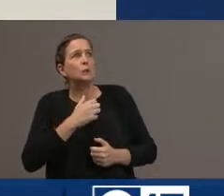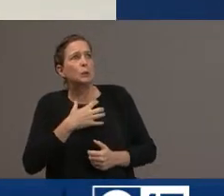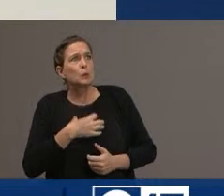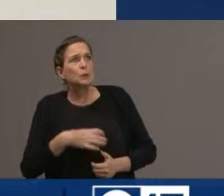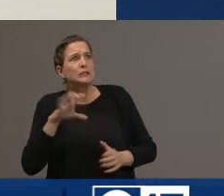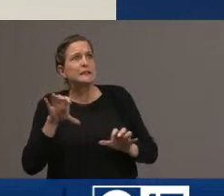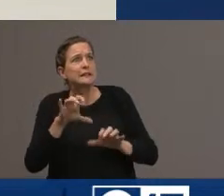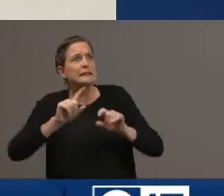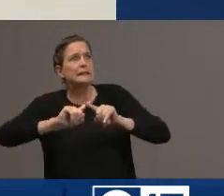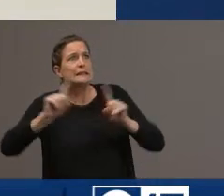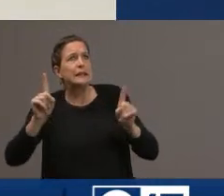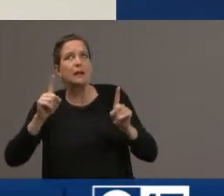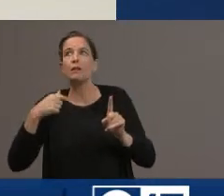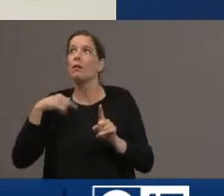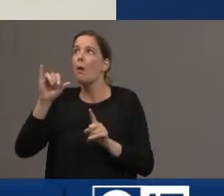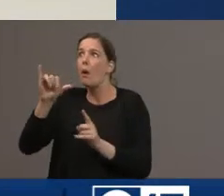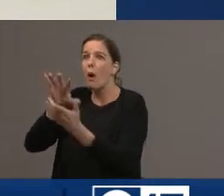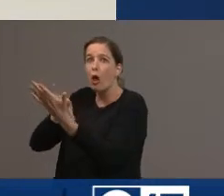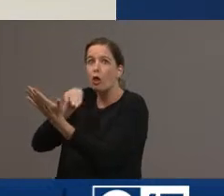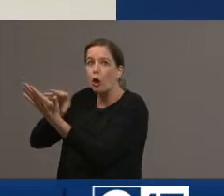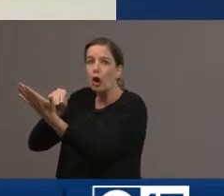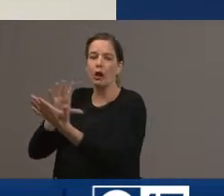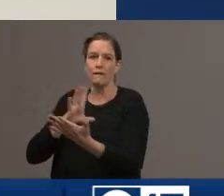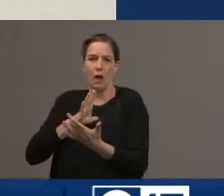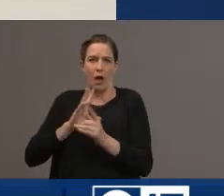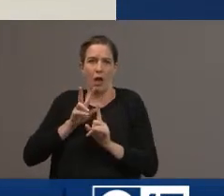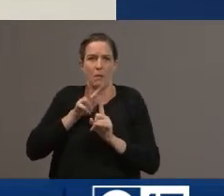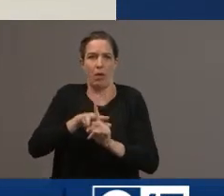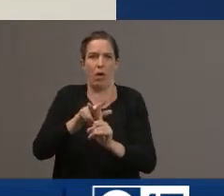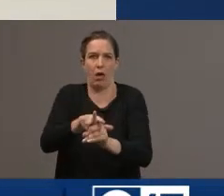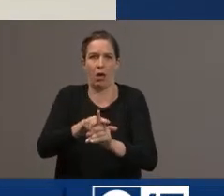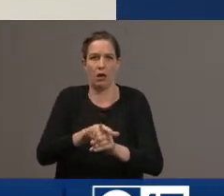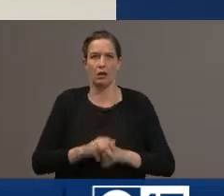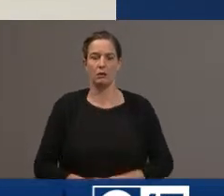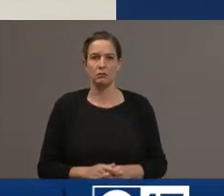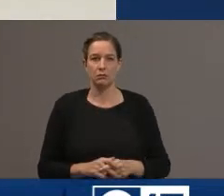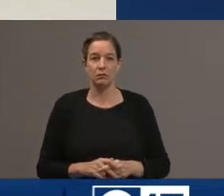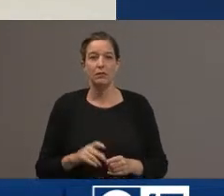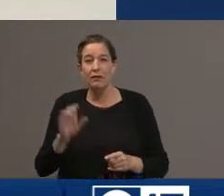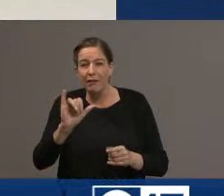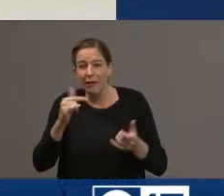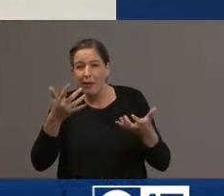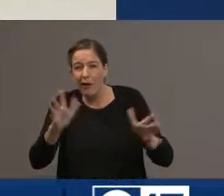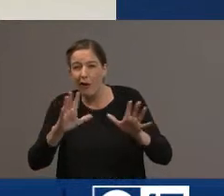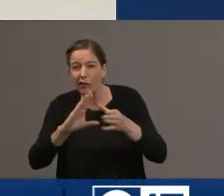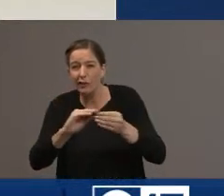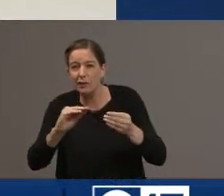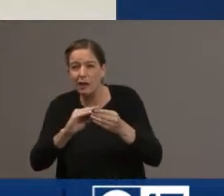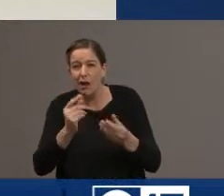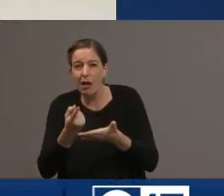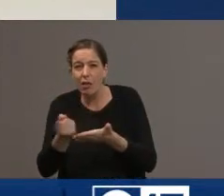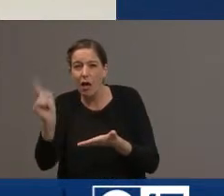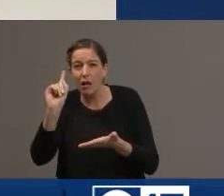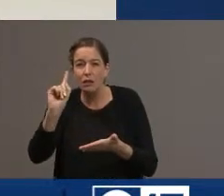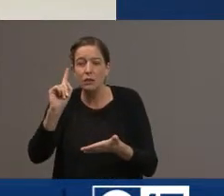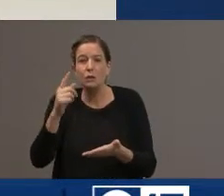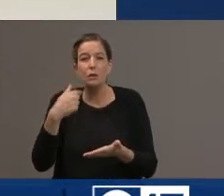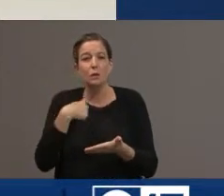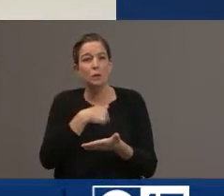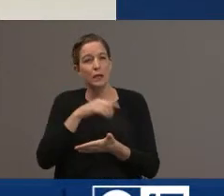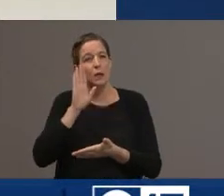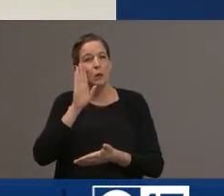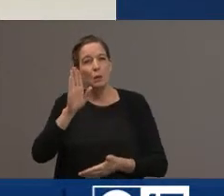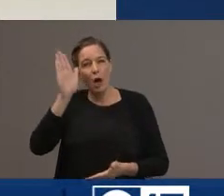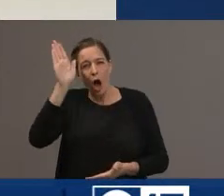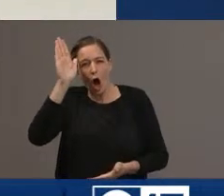that knowledge. And like I said last week, we're going to remain vigilant, flexible,